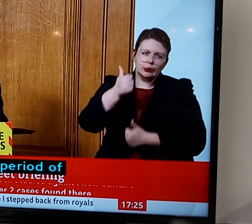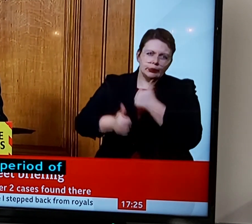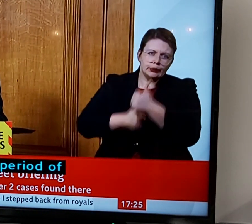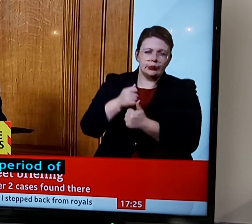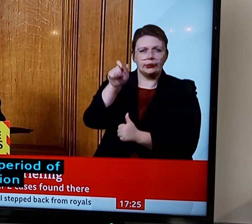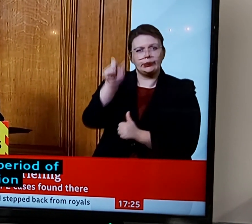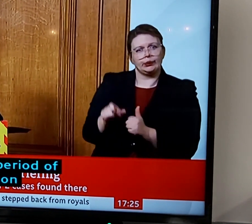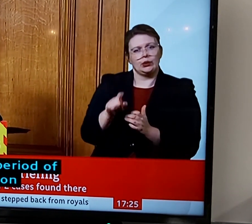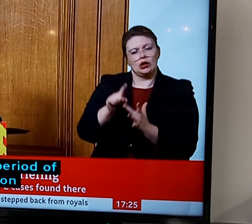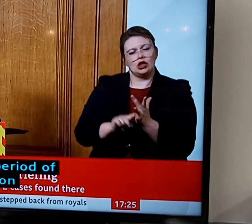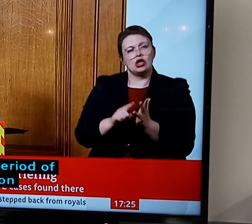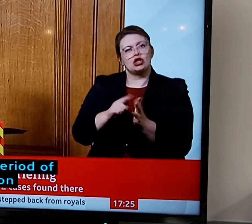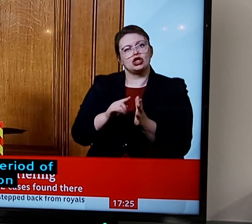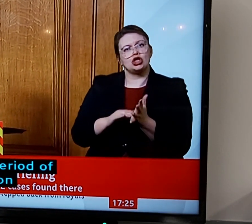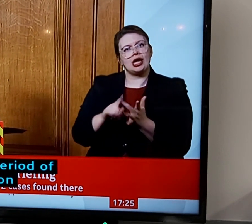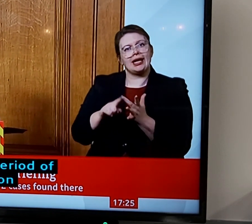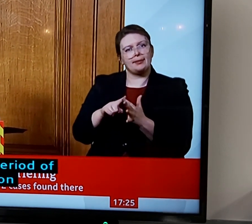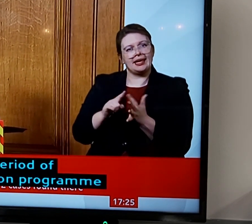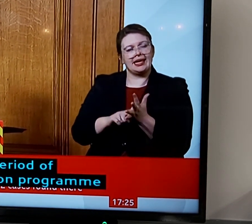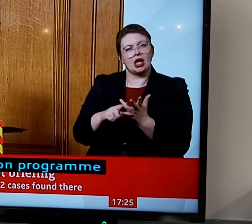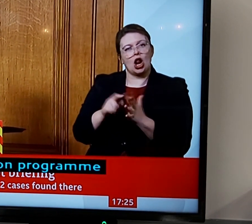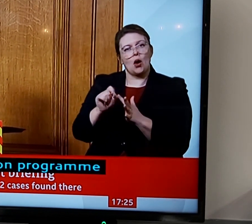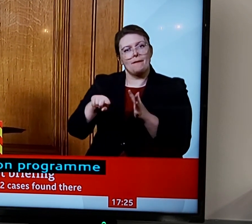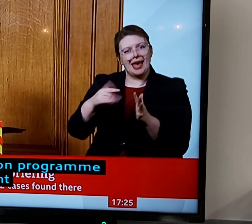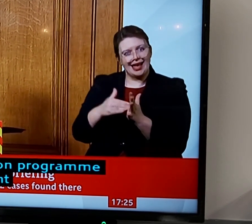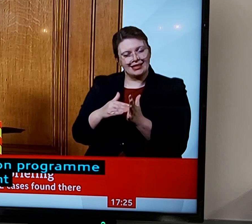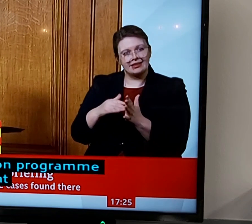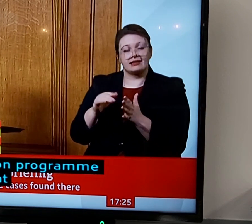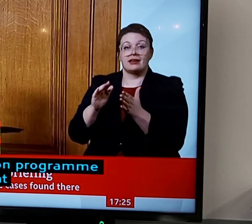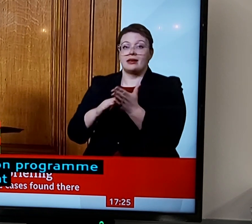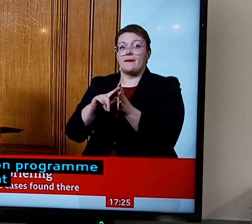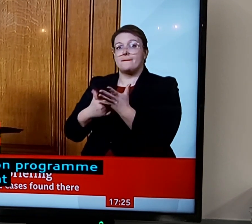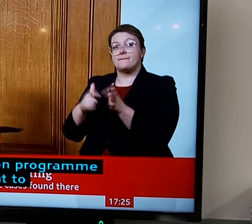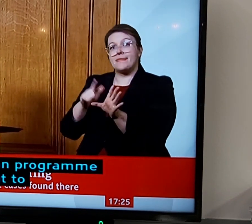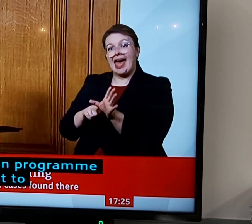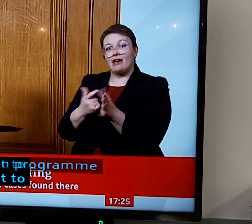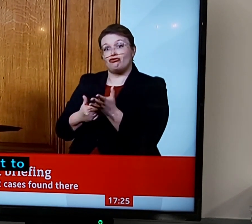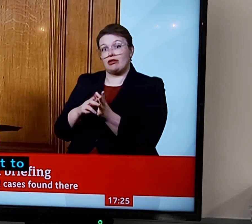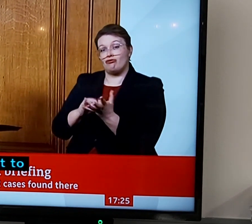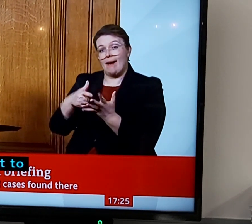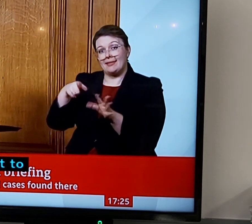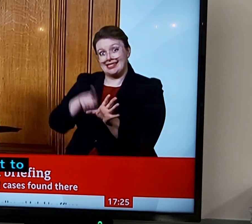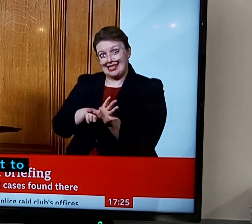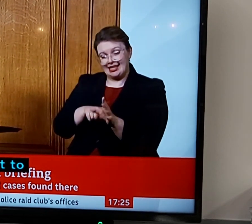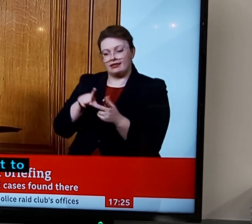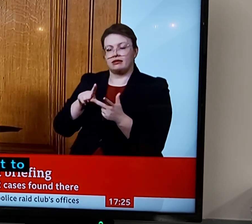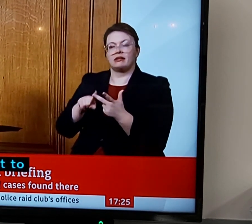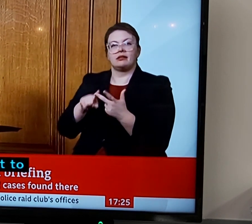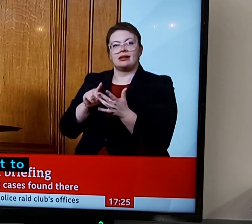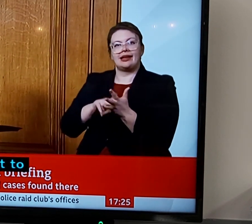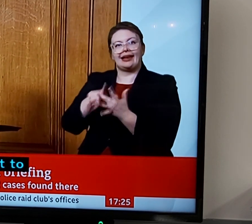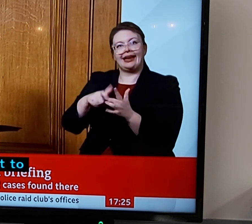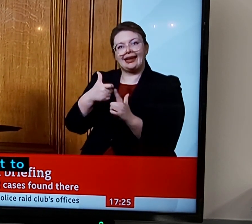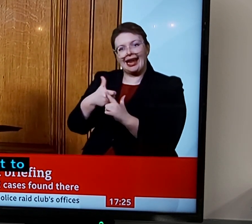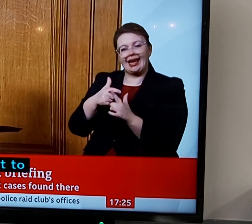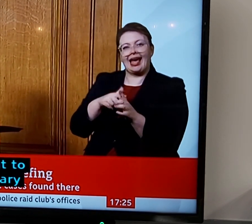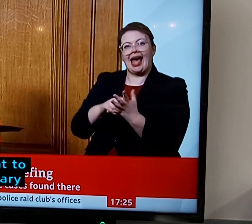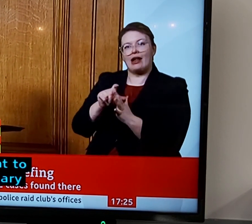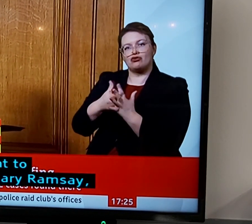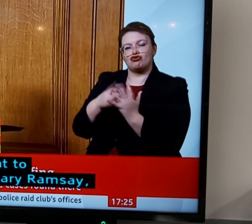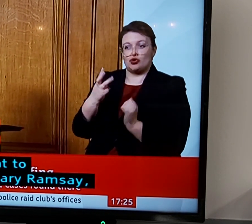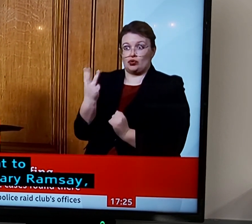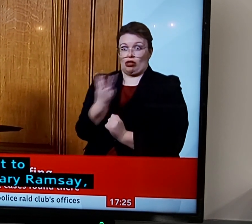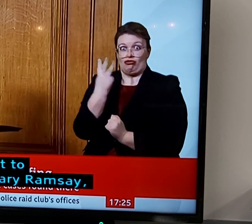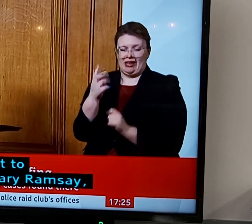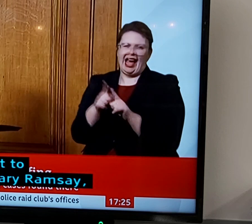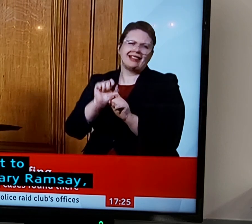Jamie Lopez-Bernal, Mary Ramsey, Nick Andrews and their colleagues who have done really an enormous amount